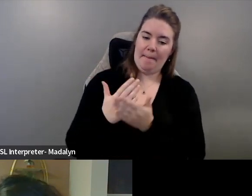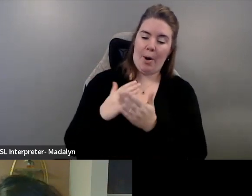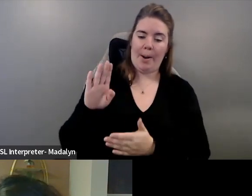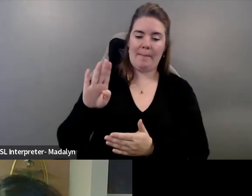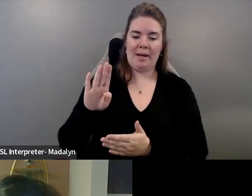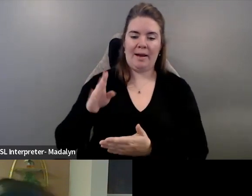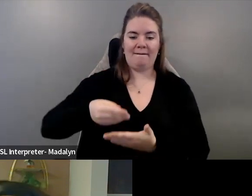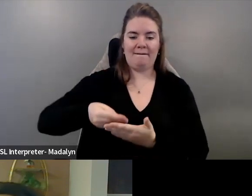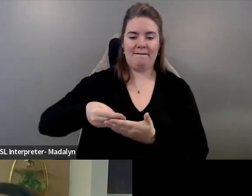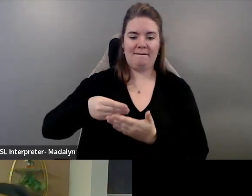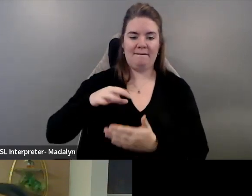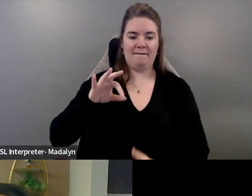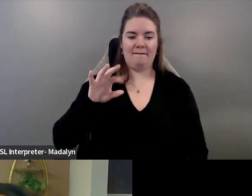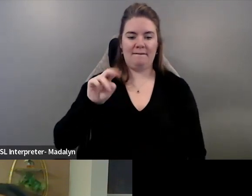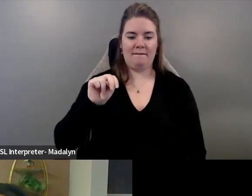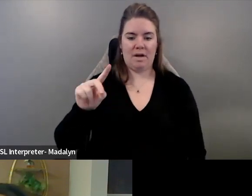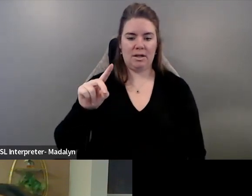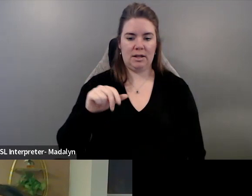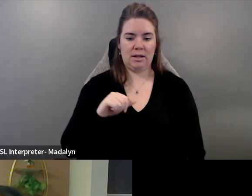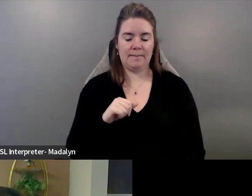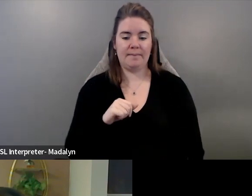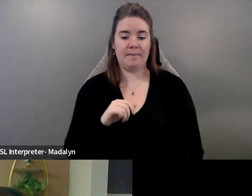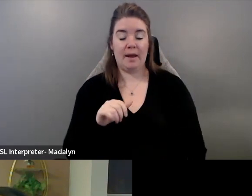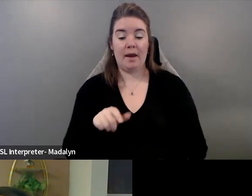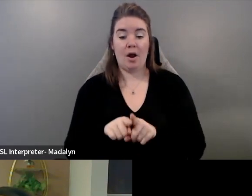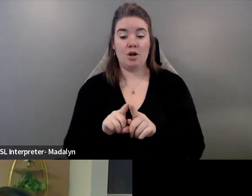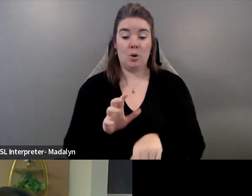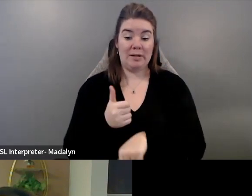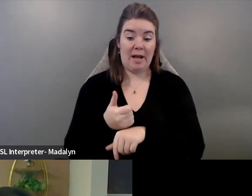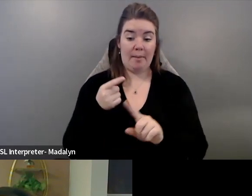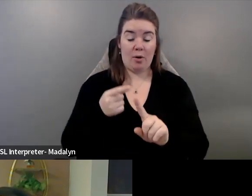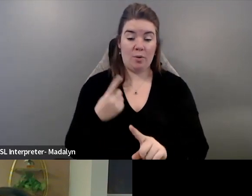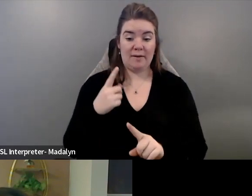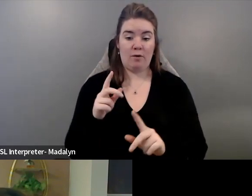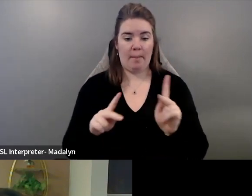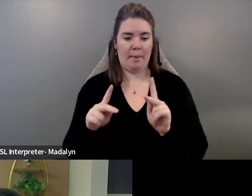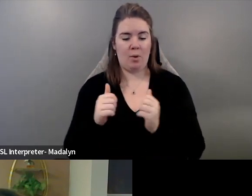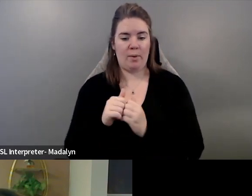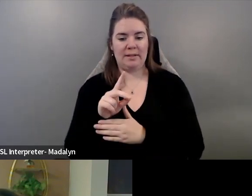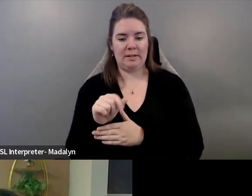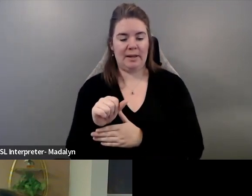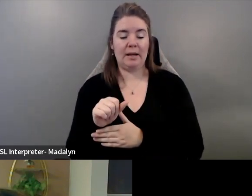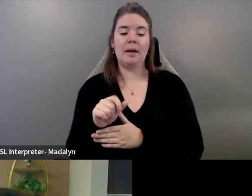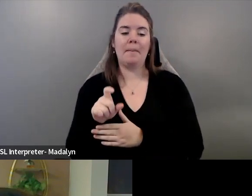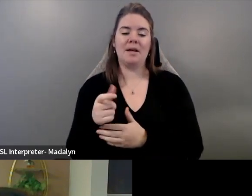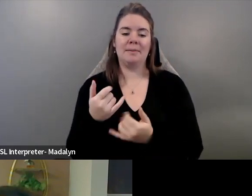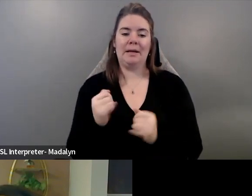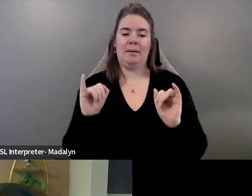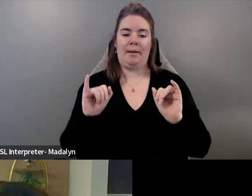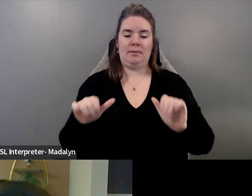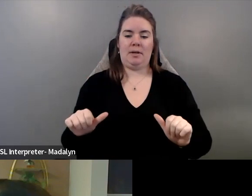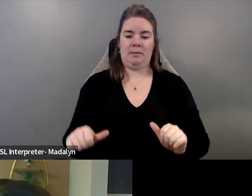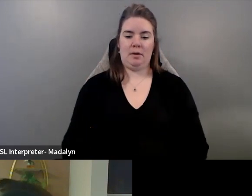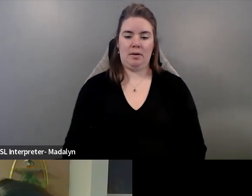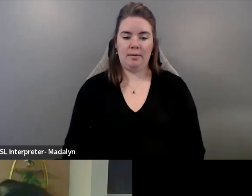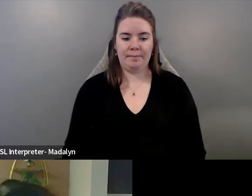sets goals to help persons with disabilities be as independent as possible. So this bill does a lot of different things. It